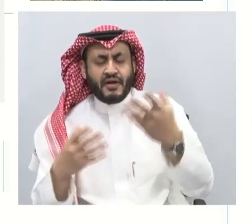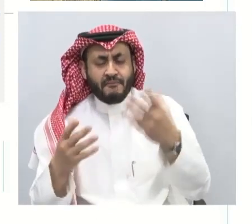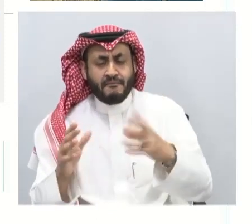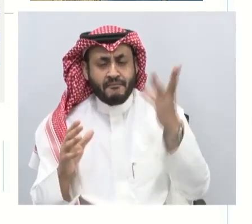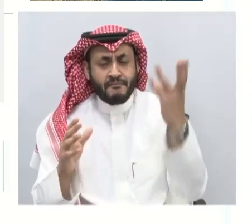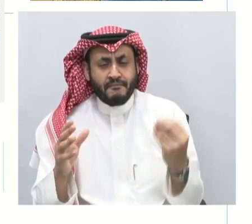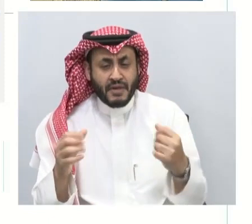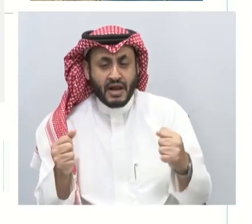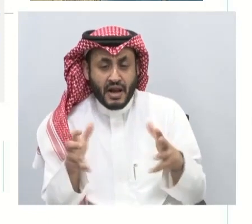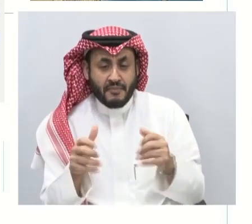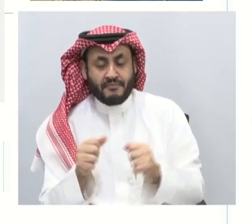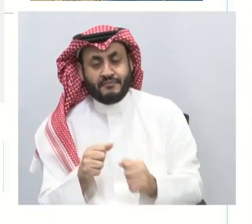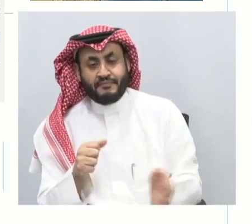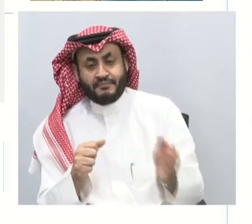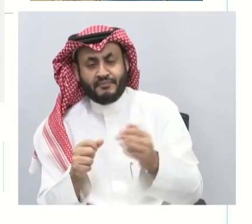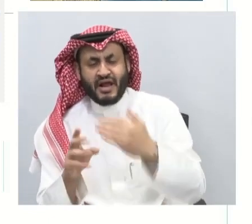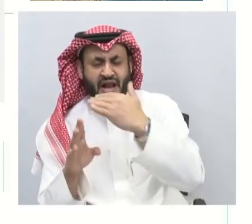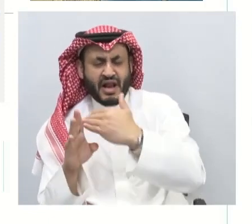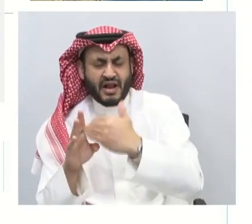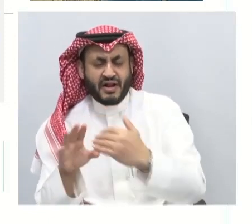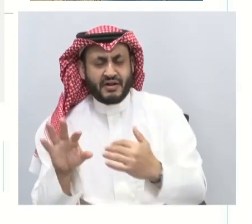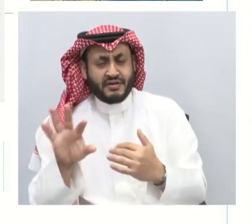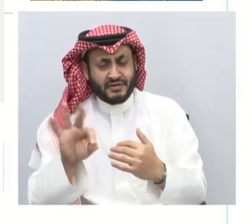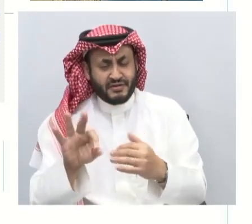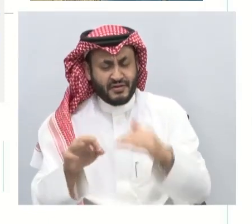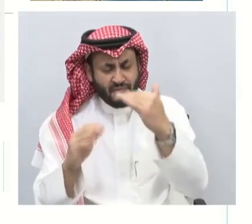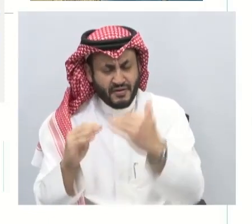night. Temperatures will be in the low 20s during the day,